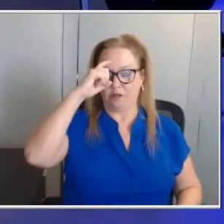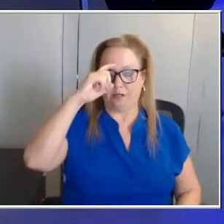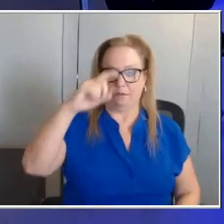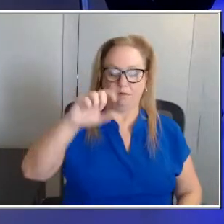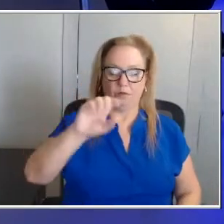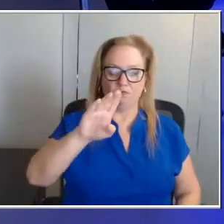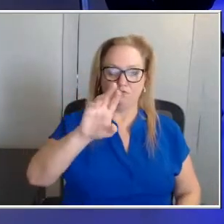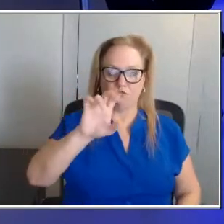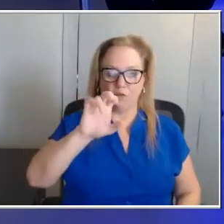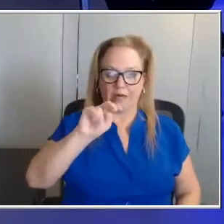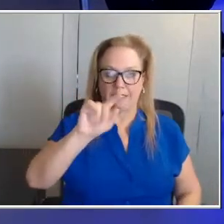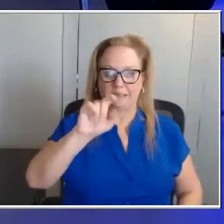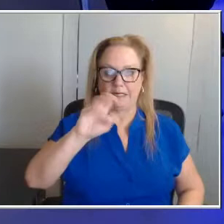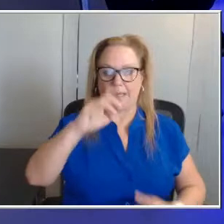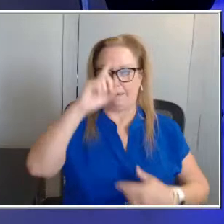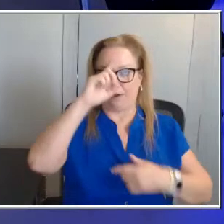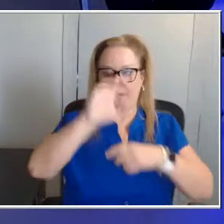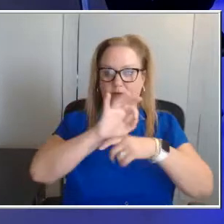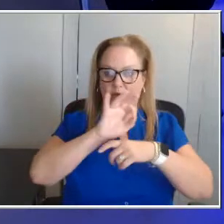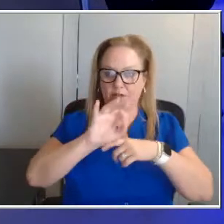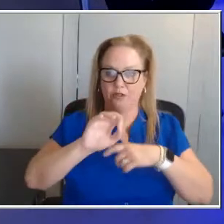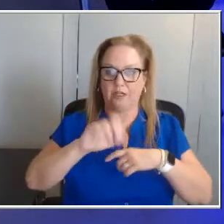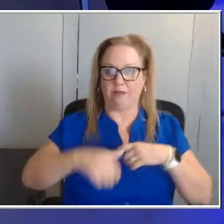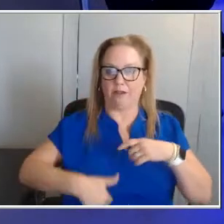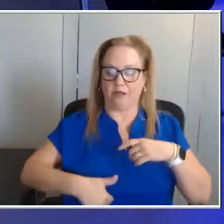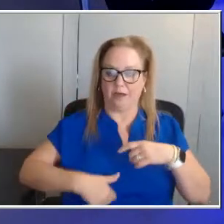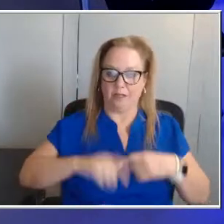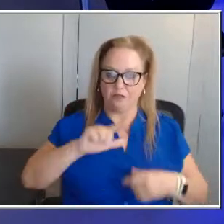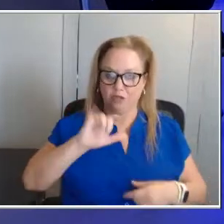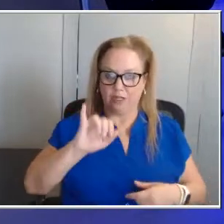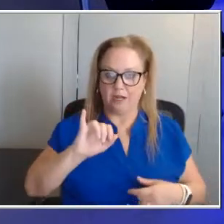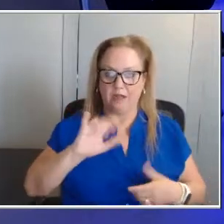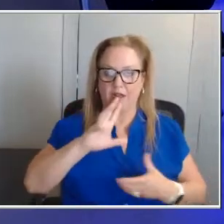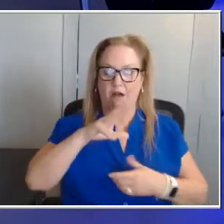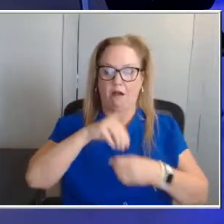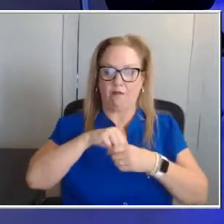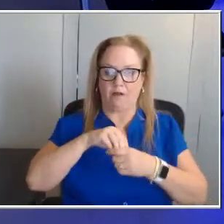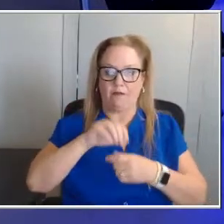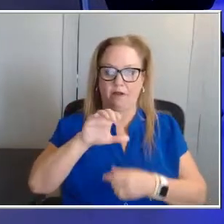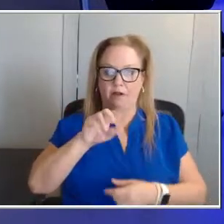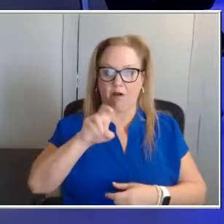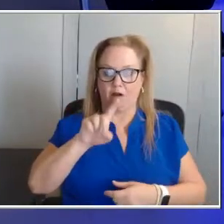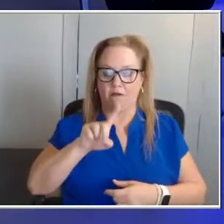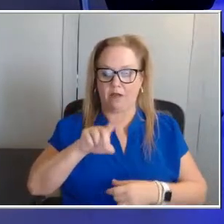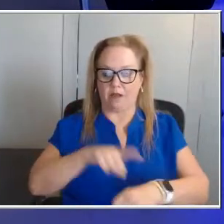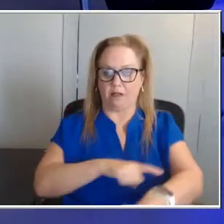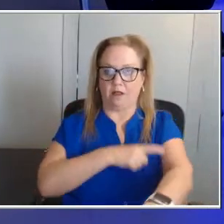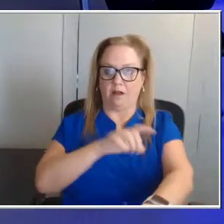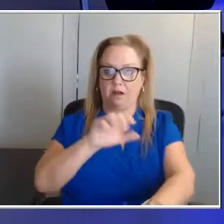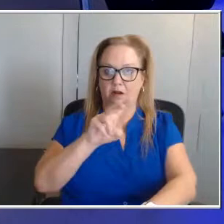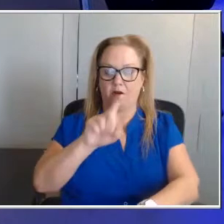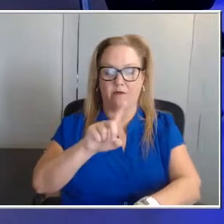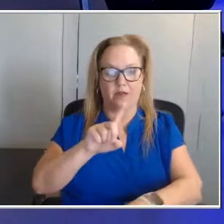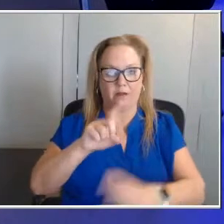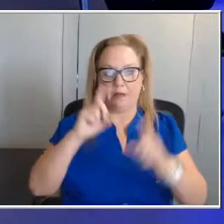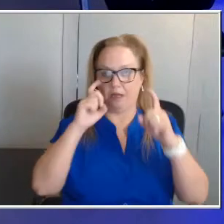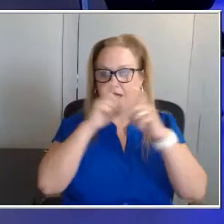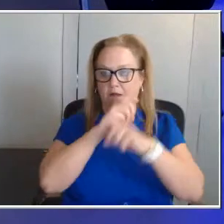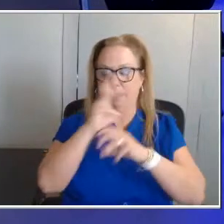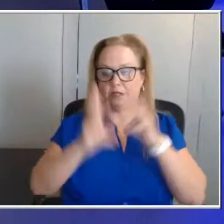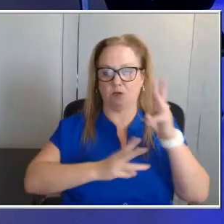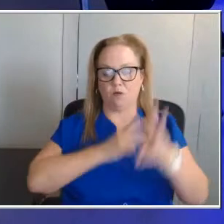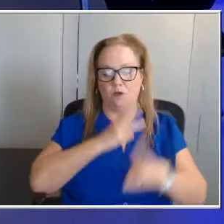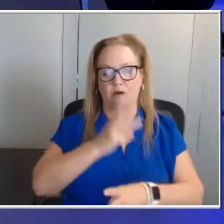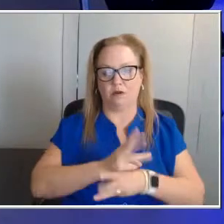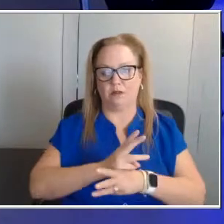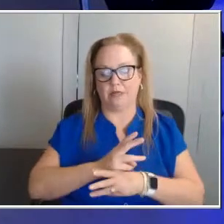brain function, we got the neural system in the gut. All of it can get involved with COVID and long COVID. Man, I'll tell you, it can be a complex world out there sometimes in